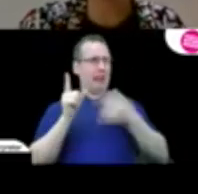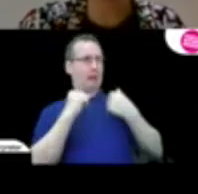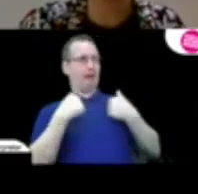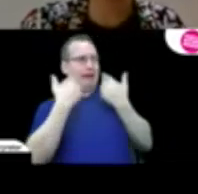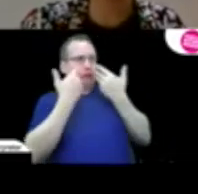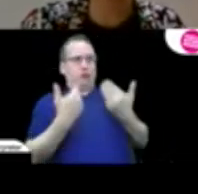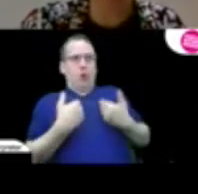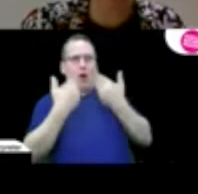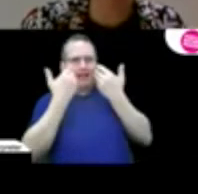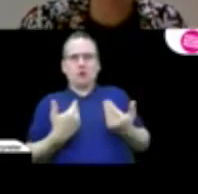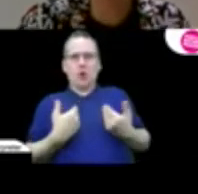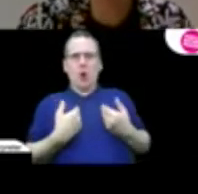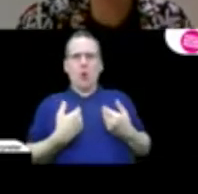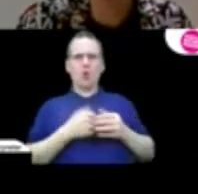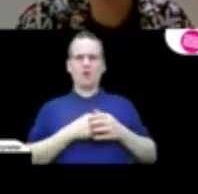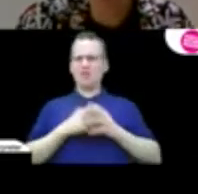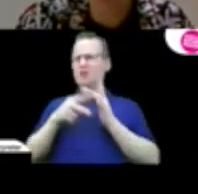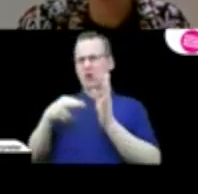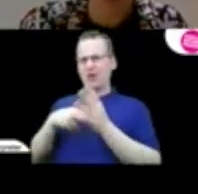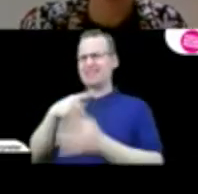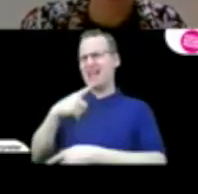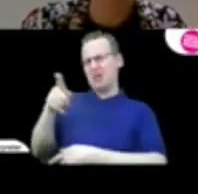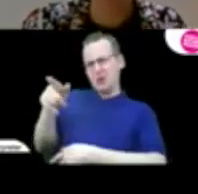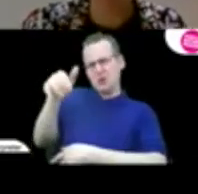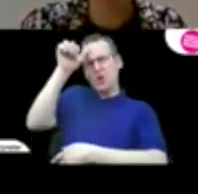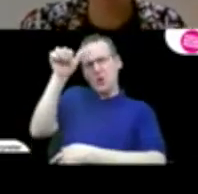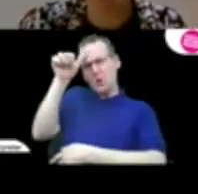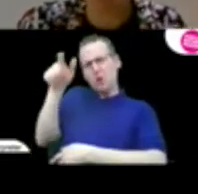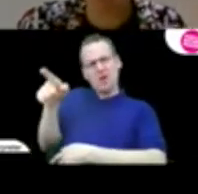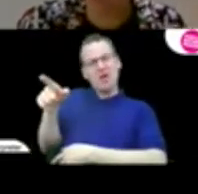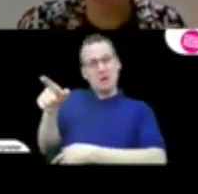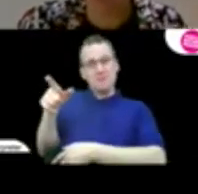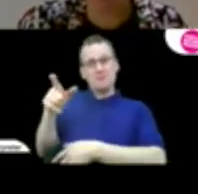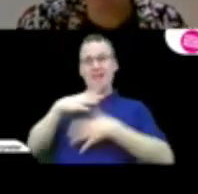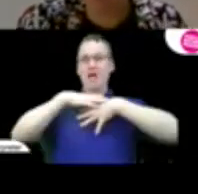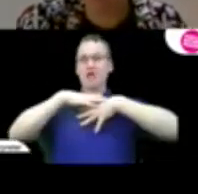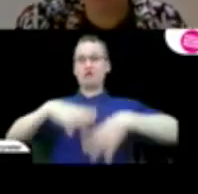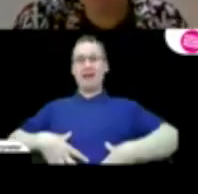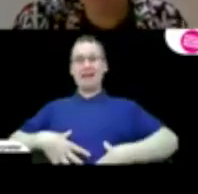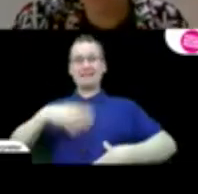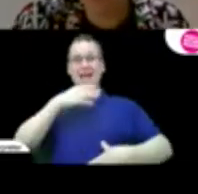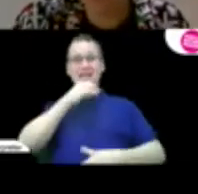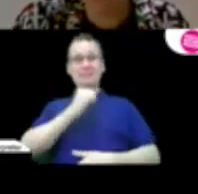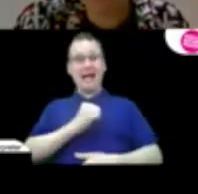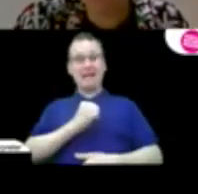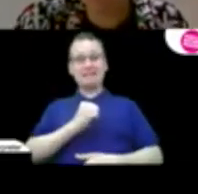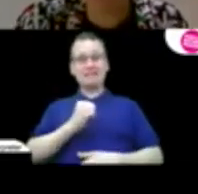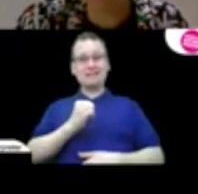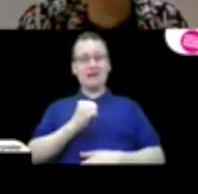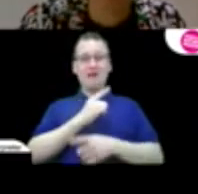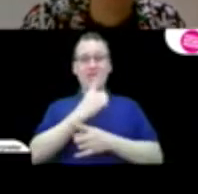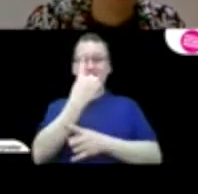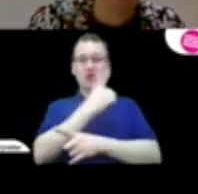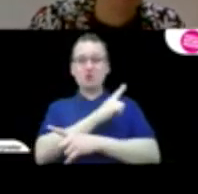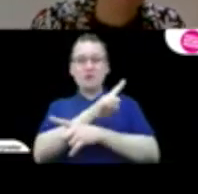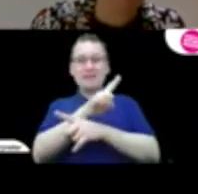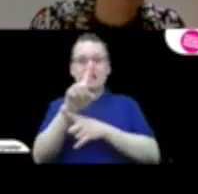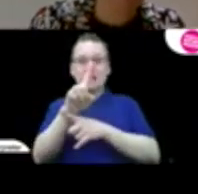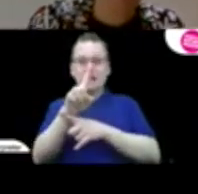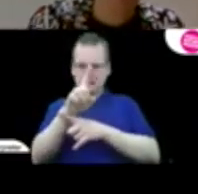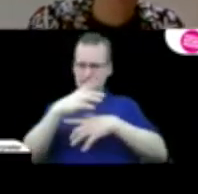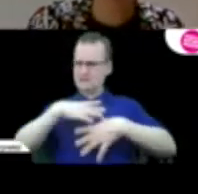but John said, of course you knew, I dressed as a man working, you know, with you for the first week that I was working with